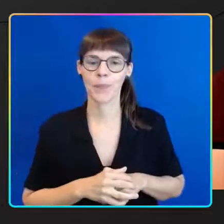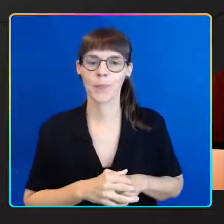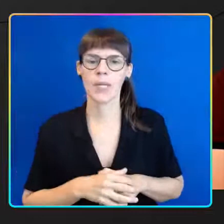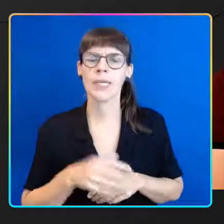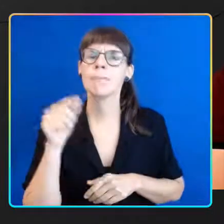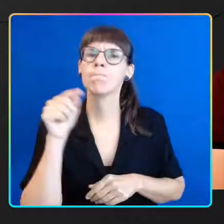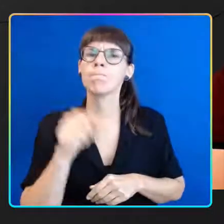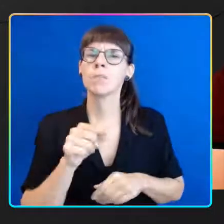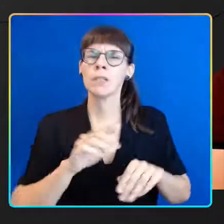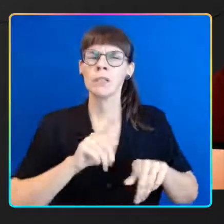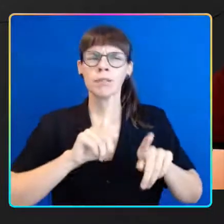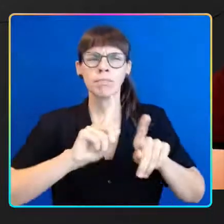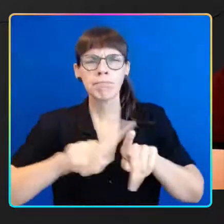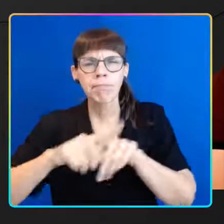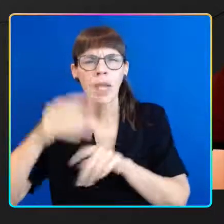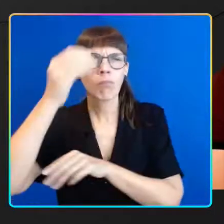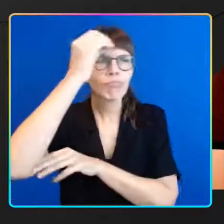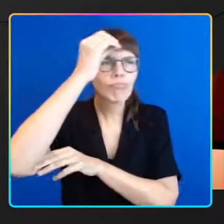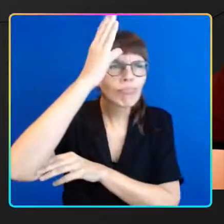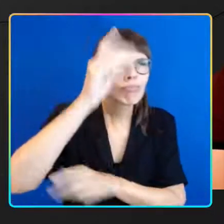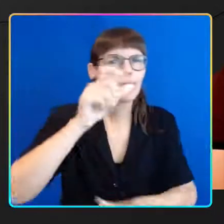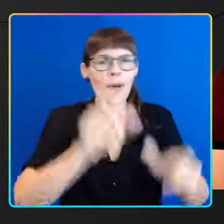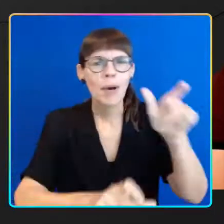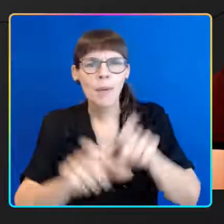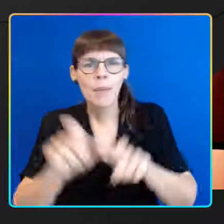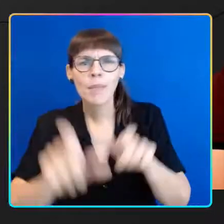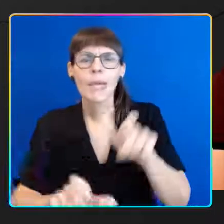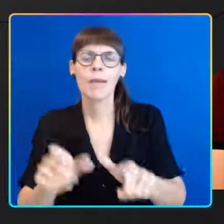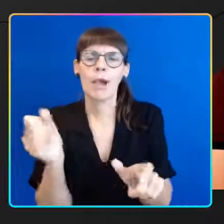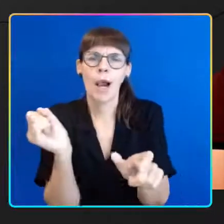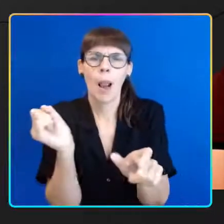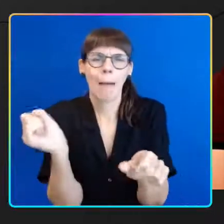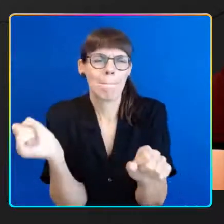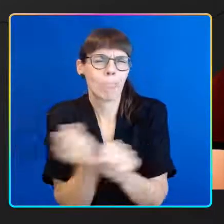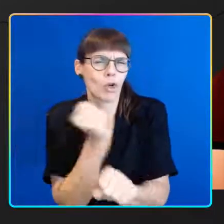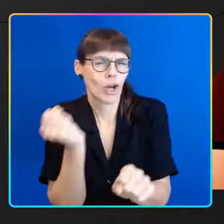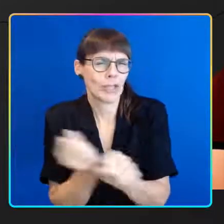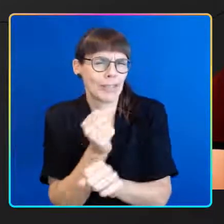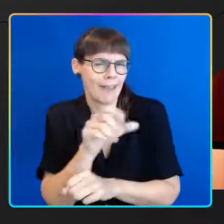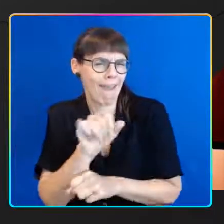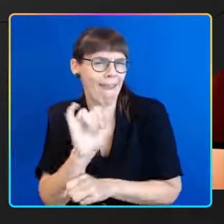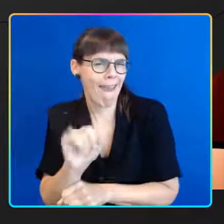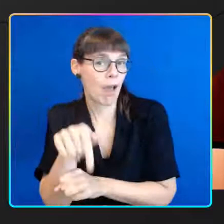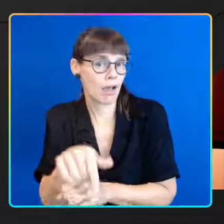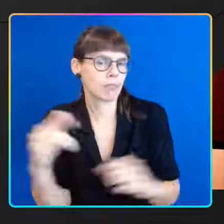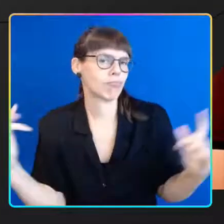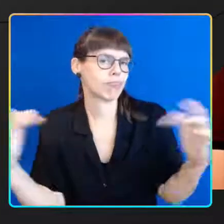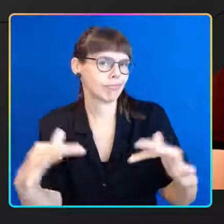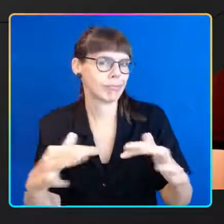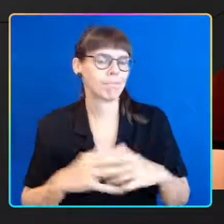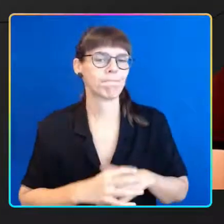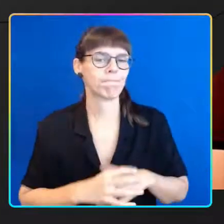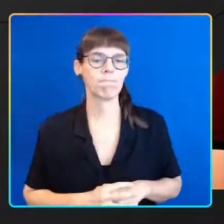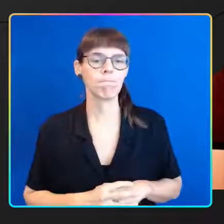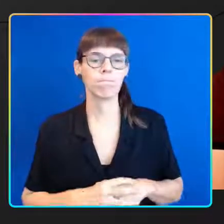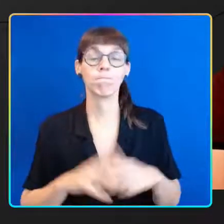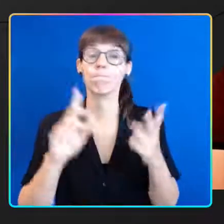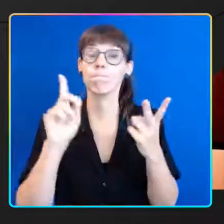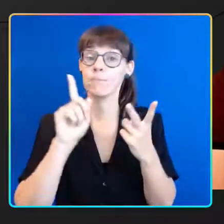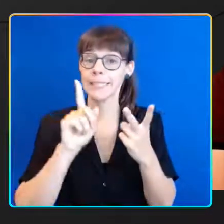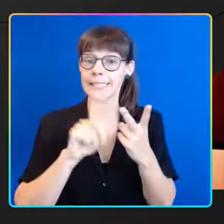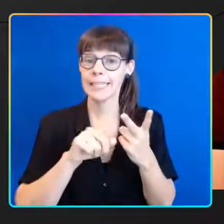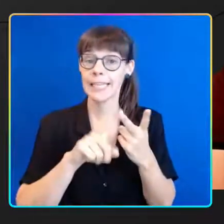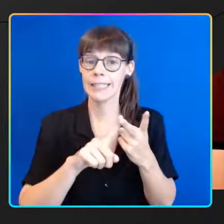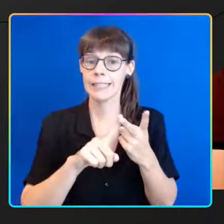expertise and expert people around productionizing AI. And the other one is the